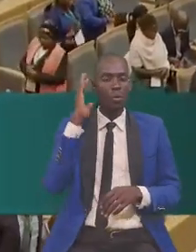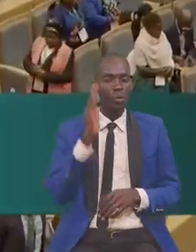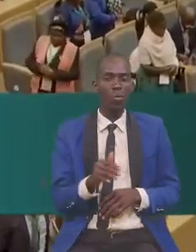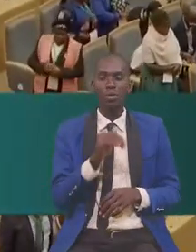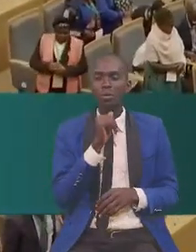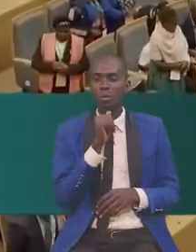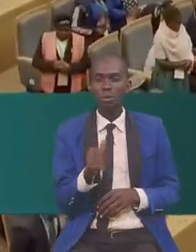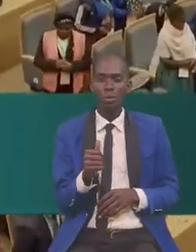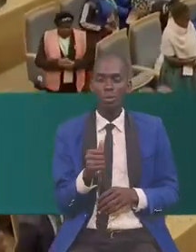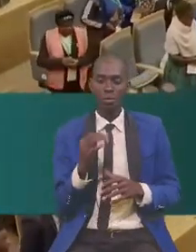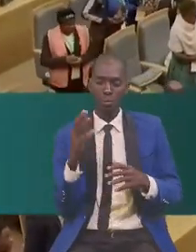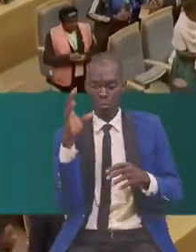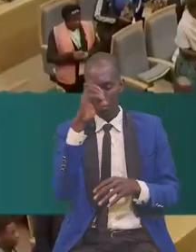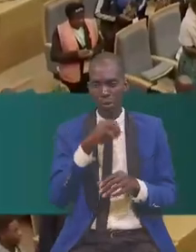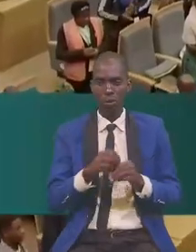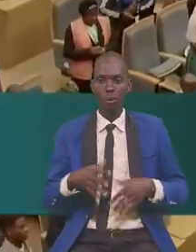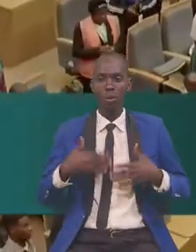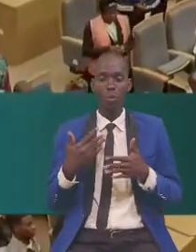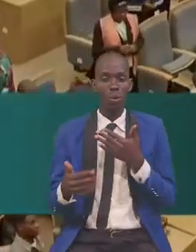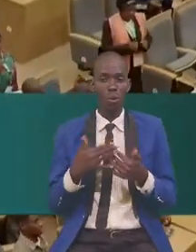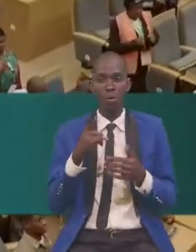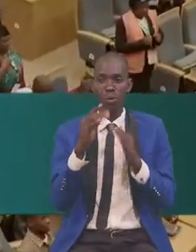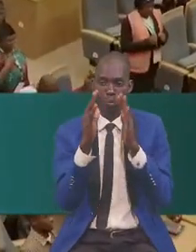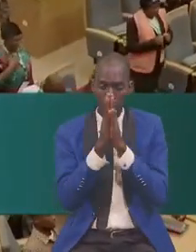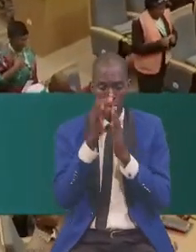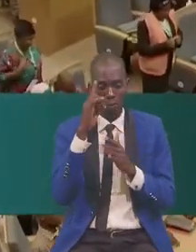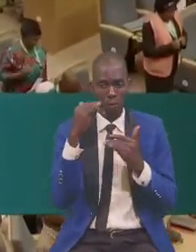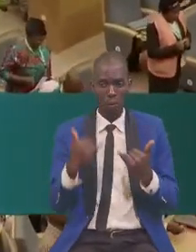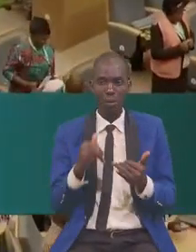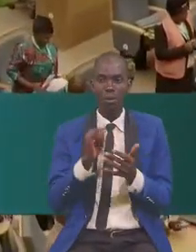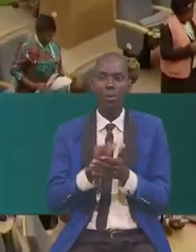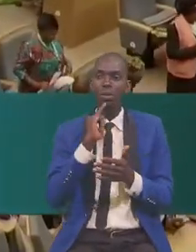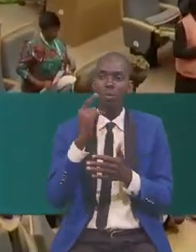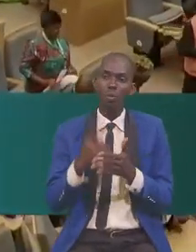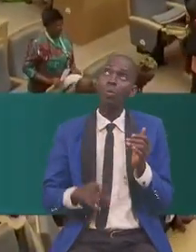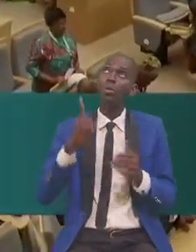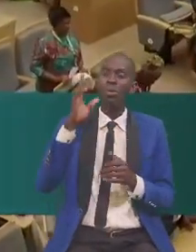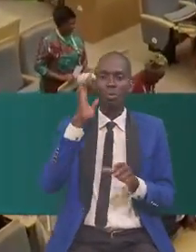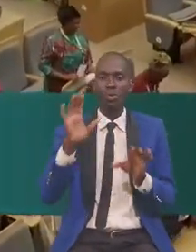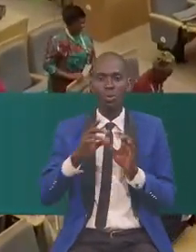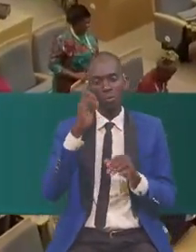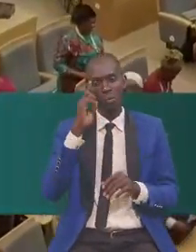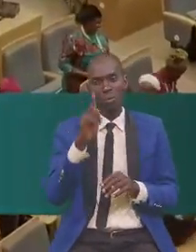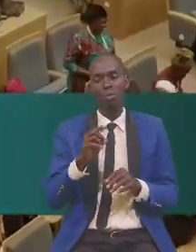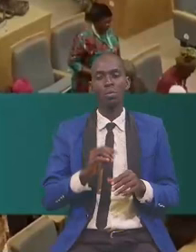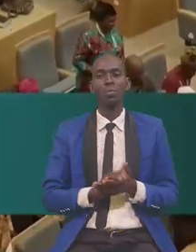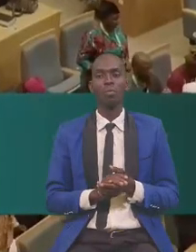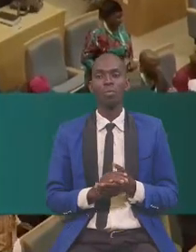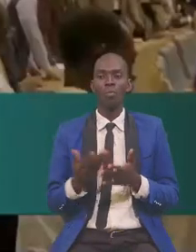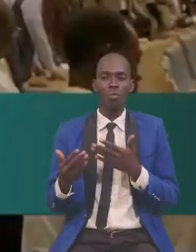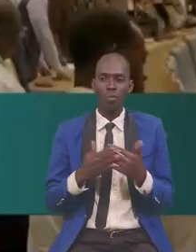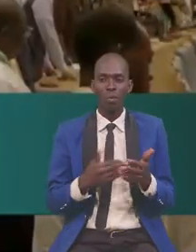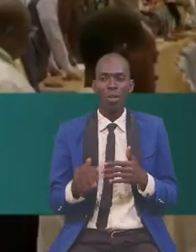your life. Whatever you tell the Lord now, that's exactly what you will do. Whatever